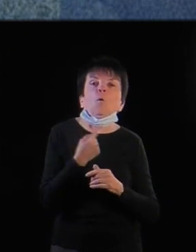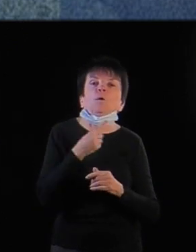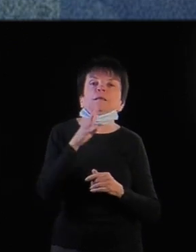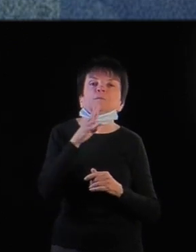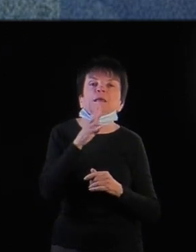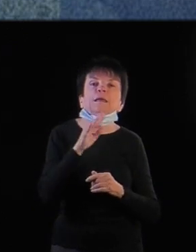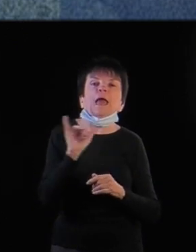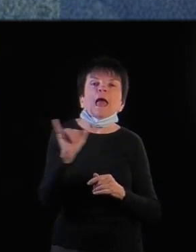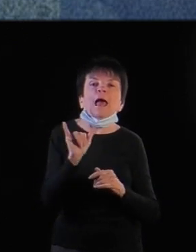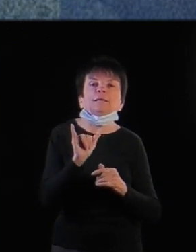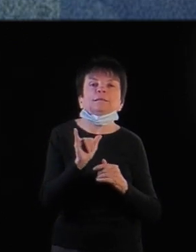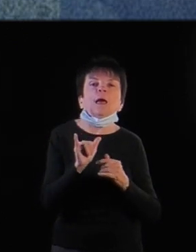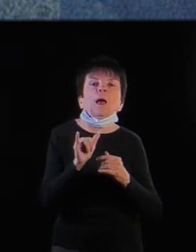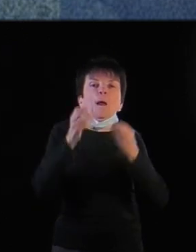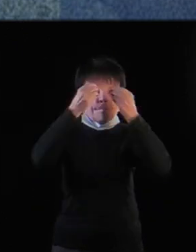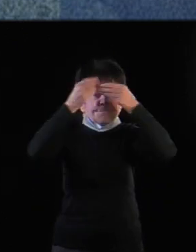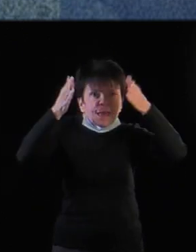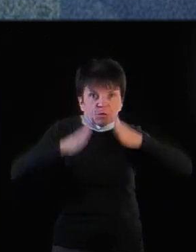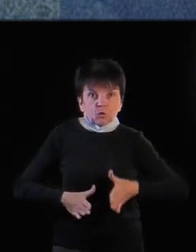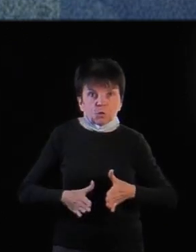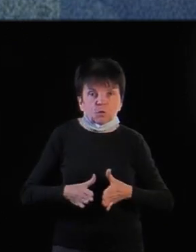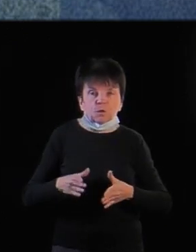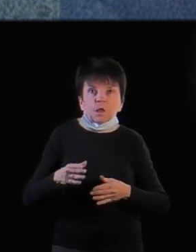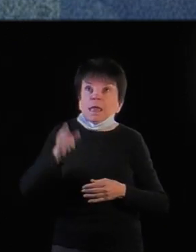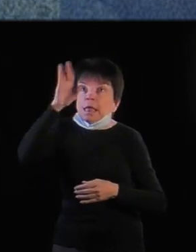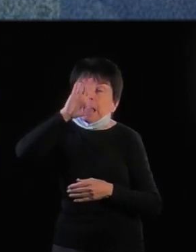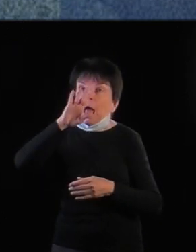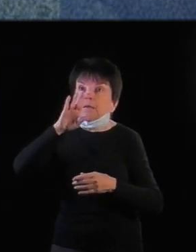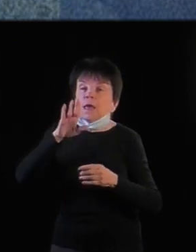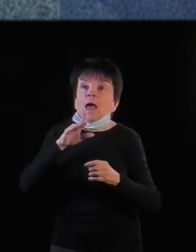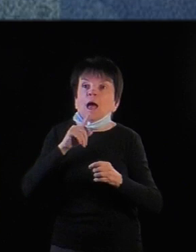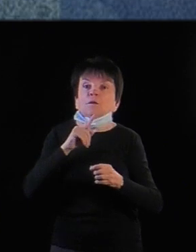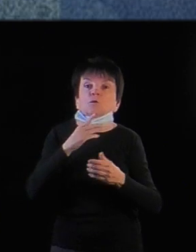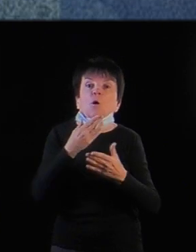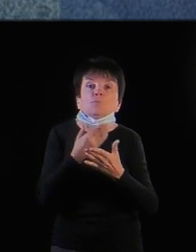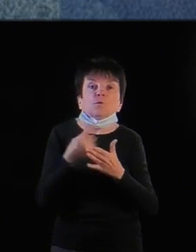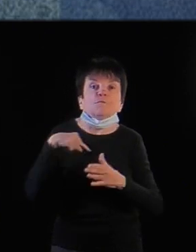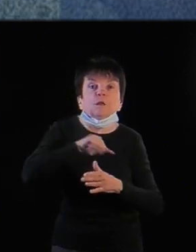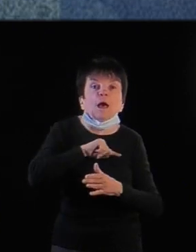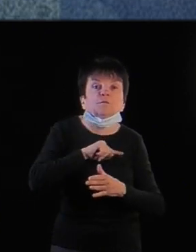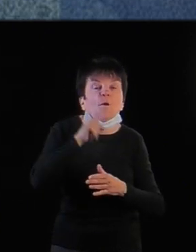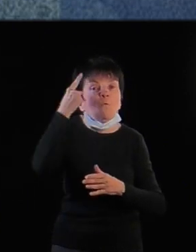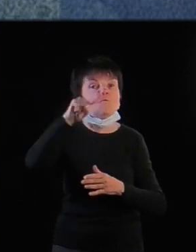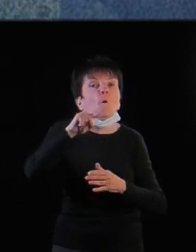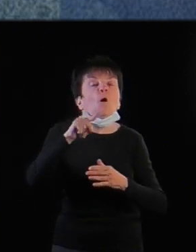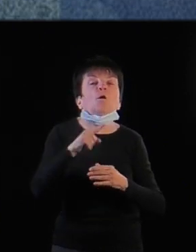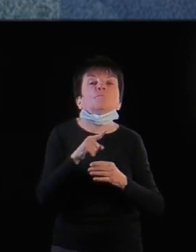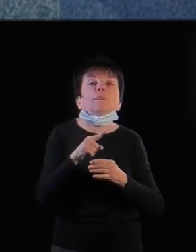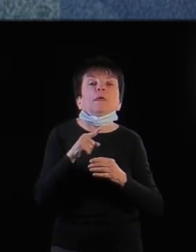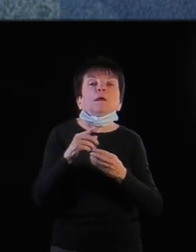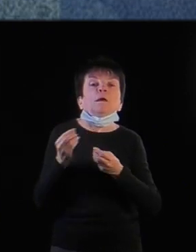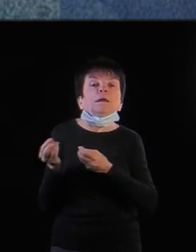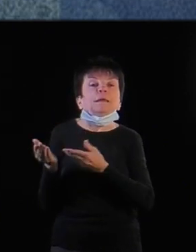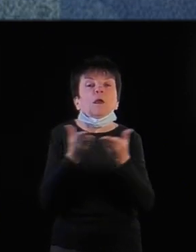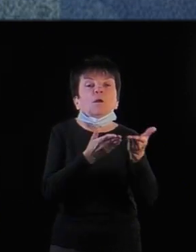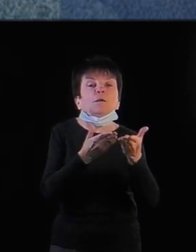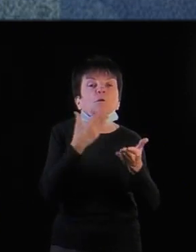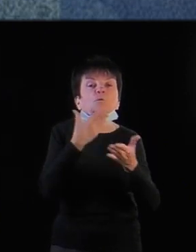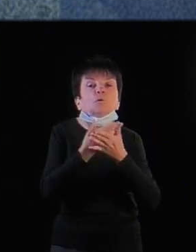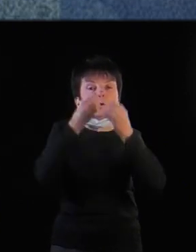be entrusted with the good news." Our purpose is to please God, not